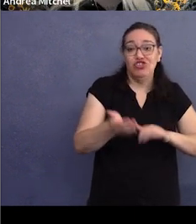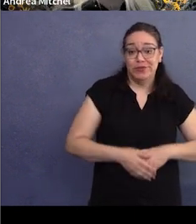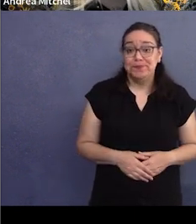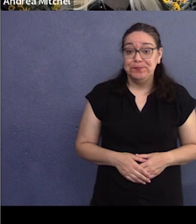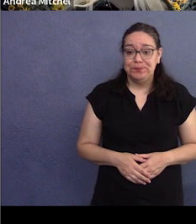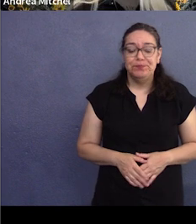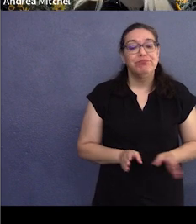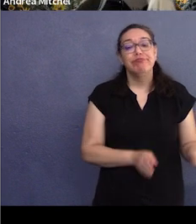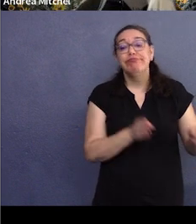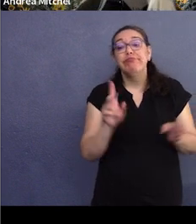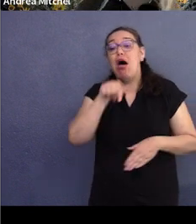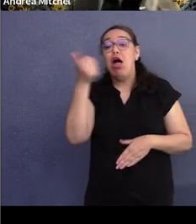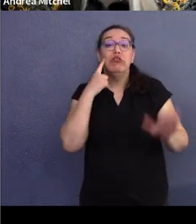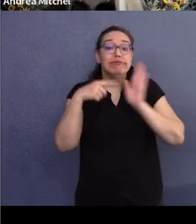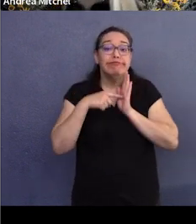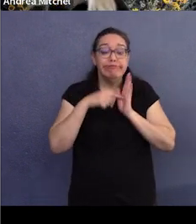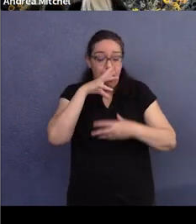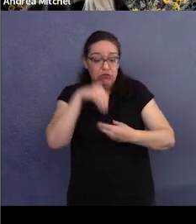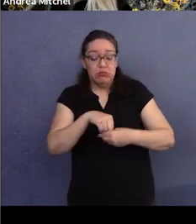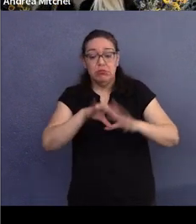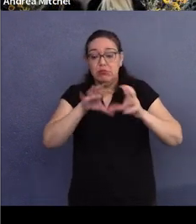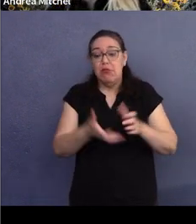So other things for operations would be travel,